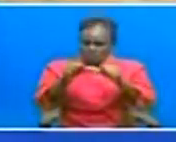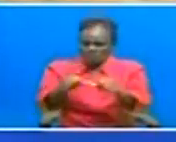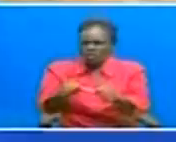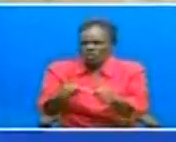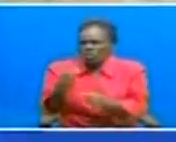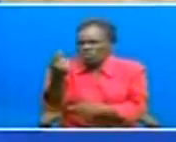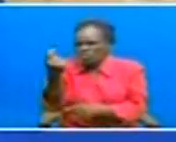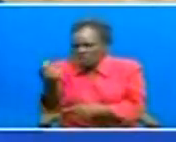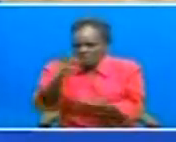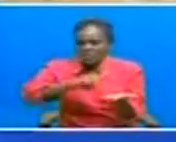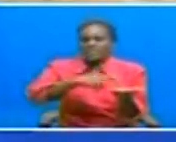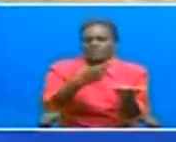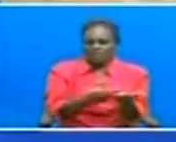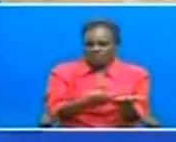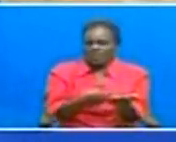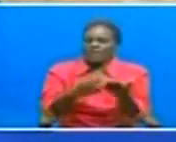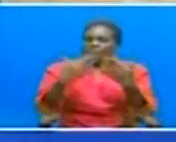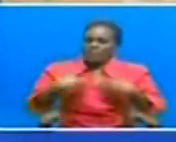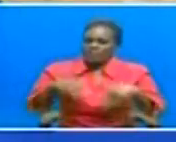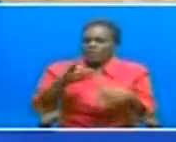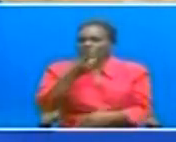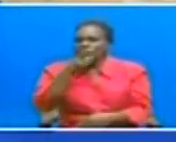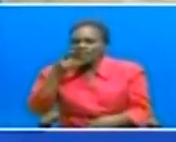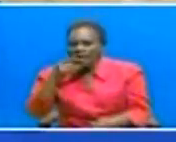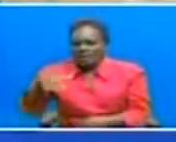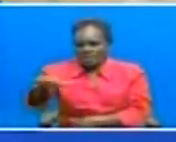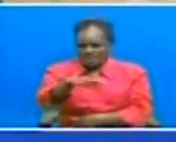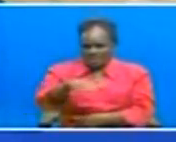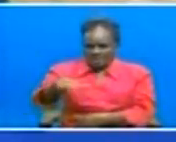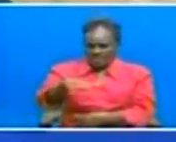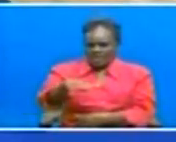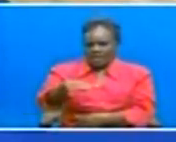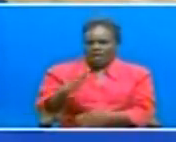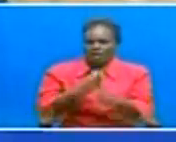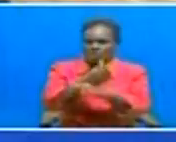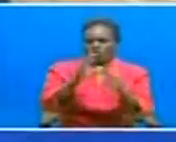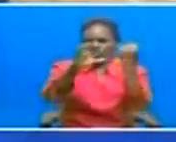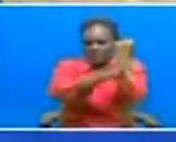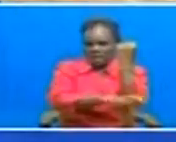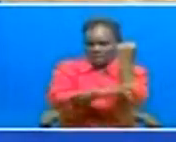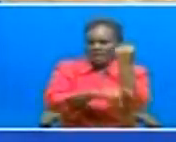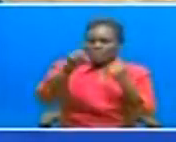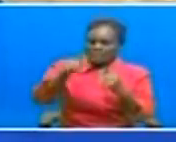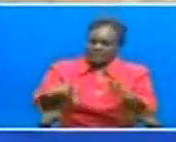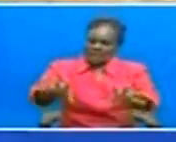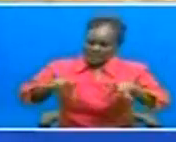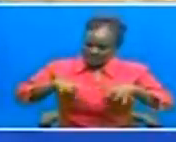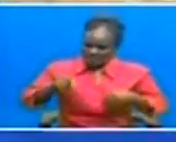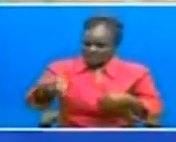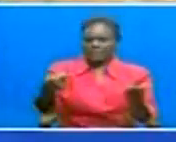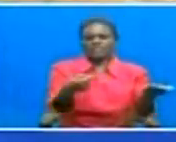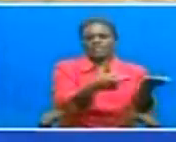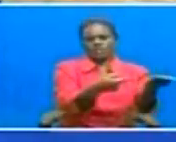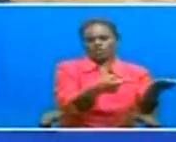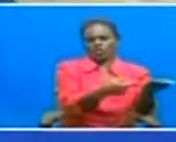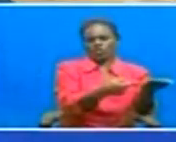scarce natural resource, farmers from arid and semi-arid regions from across the country have no choice but to embrace this kind of technology